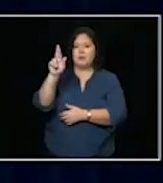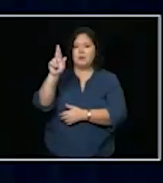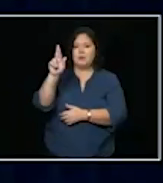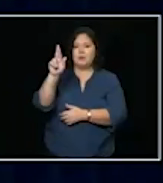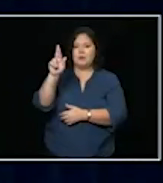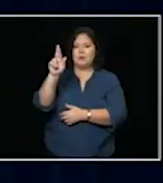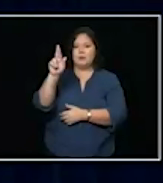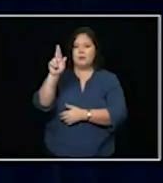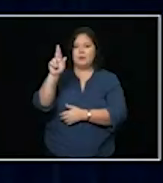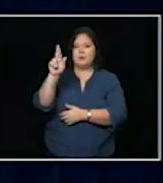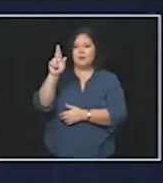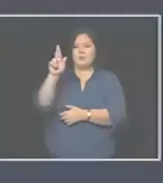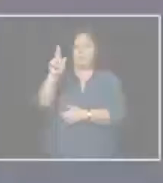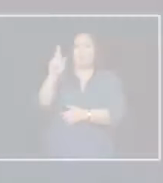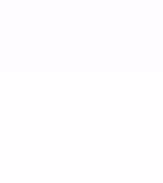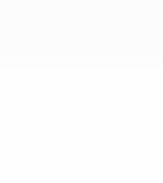of my presentation today.